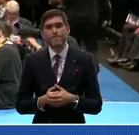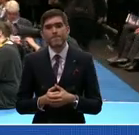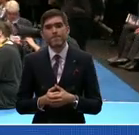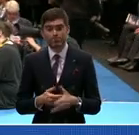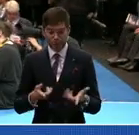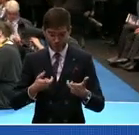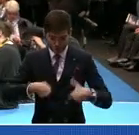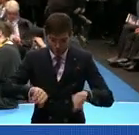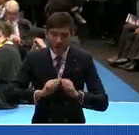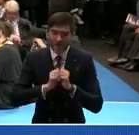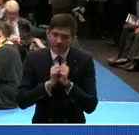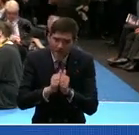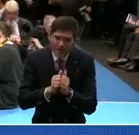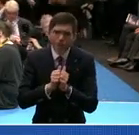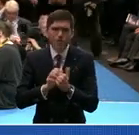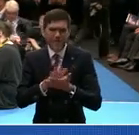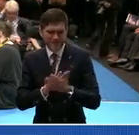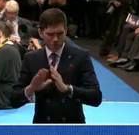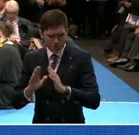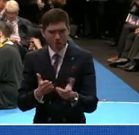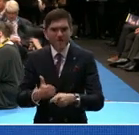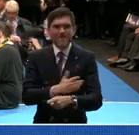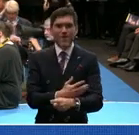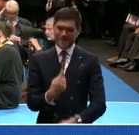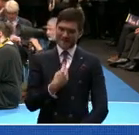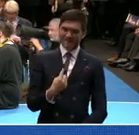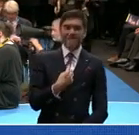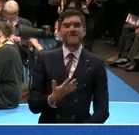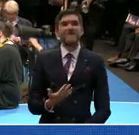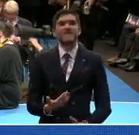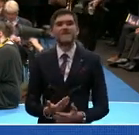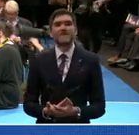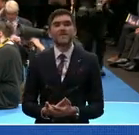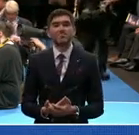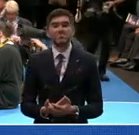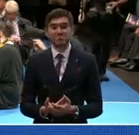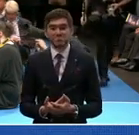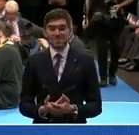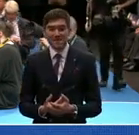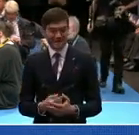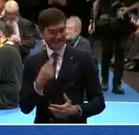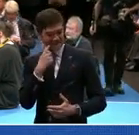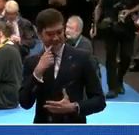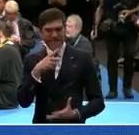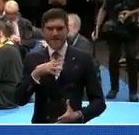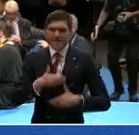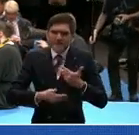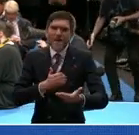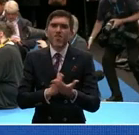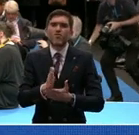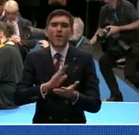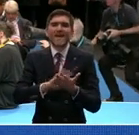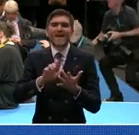Our values embody service before self. And this can be neatly defined by the Hindu word,